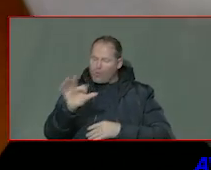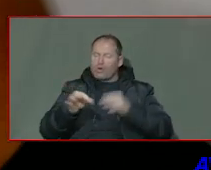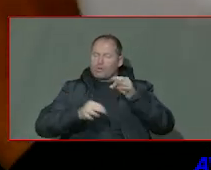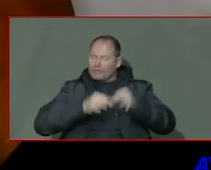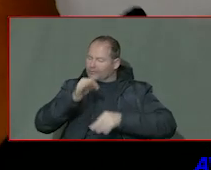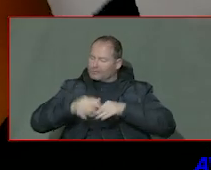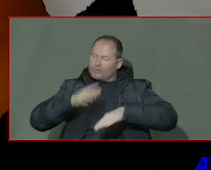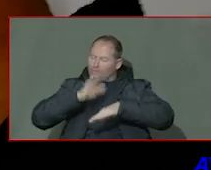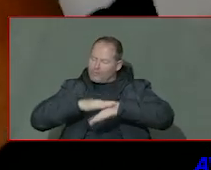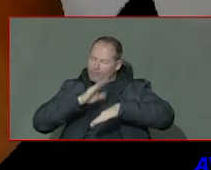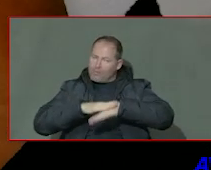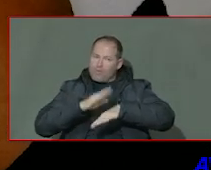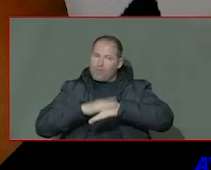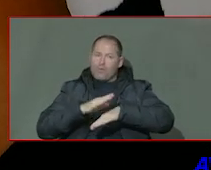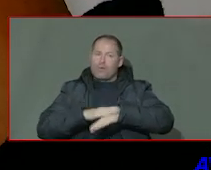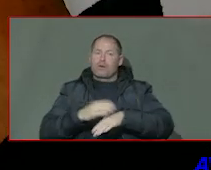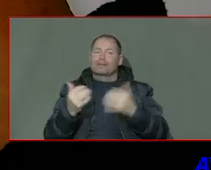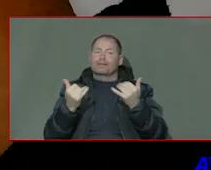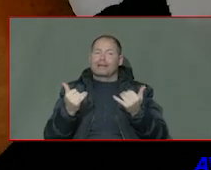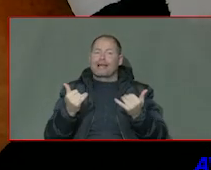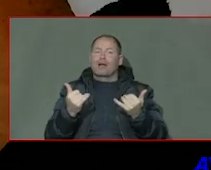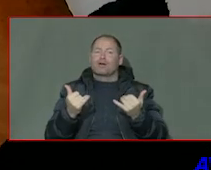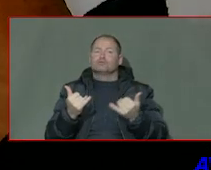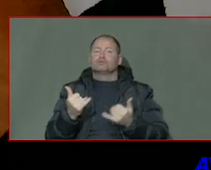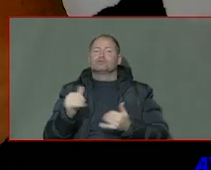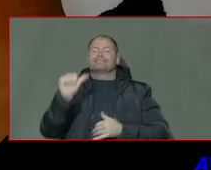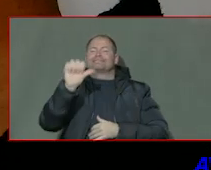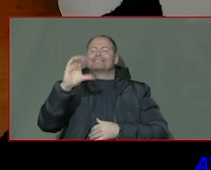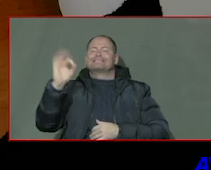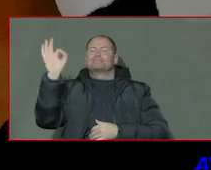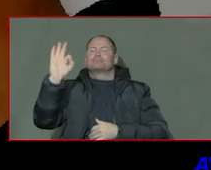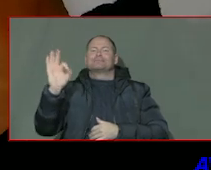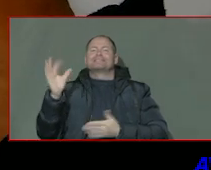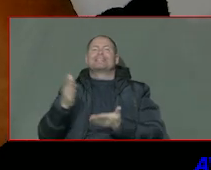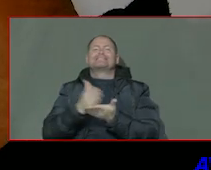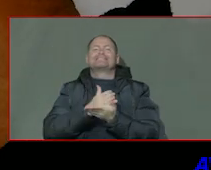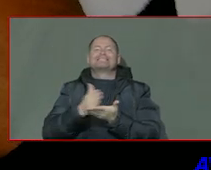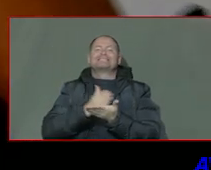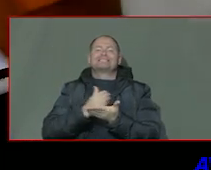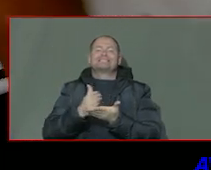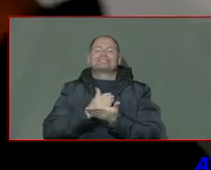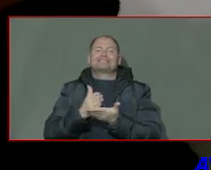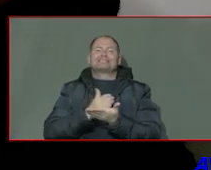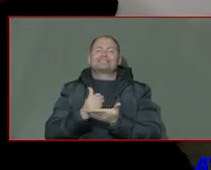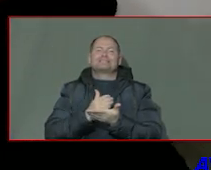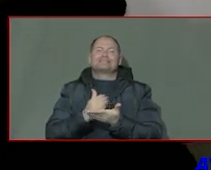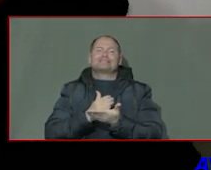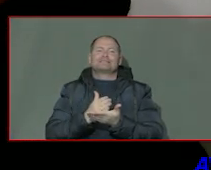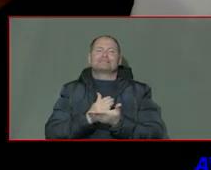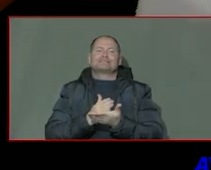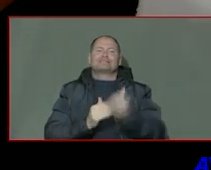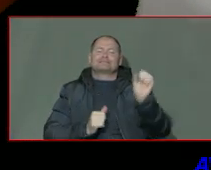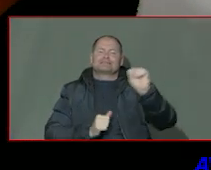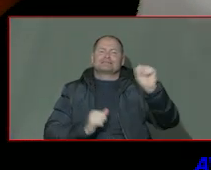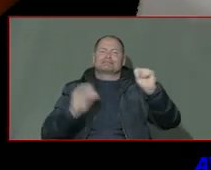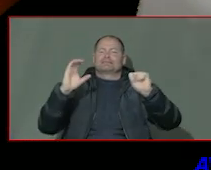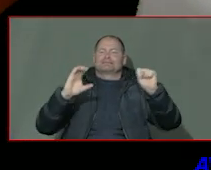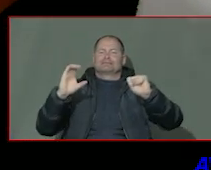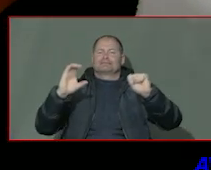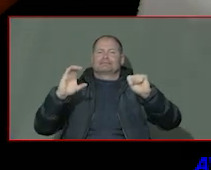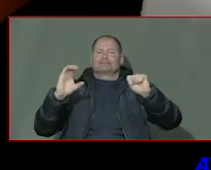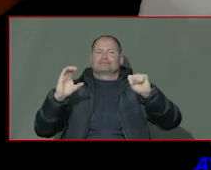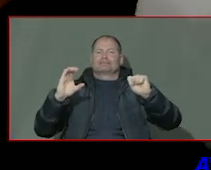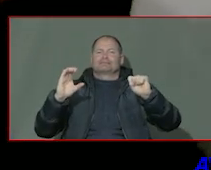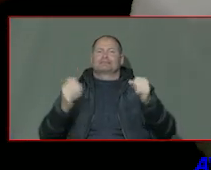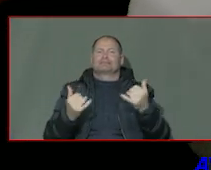This 60% must be shared by what? By guanine and cytosine. Then you divide that